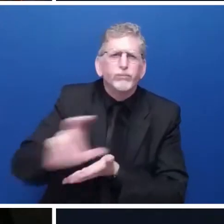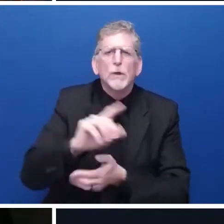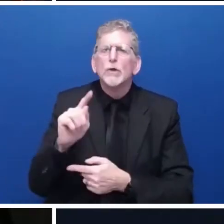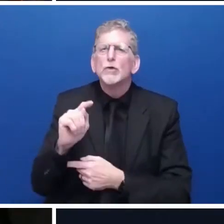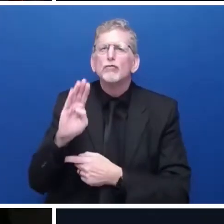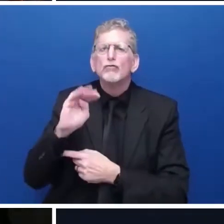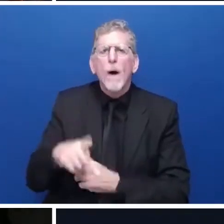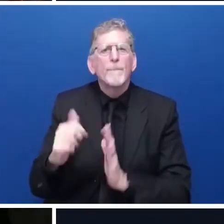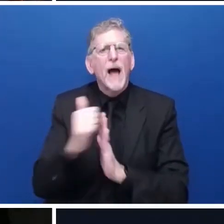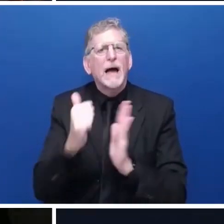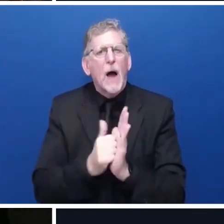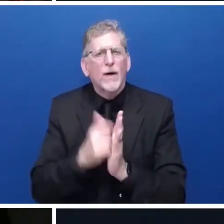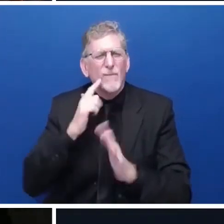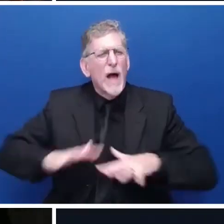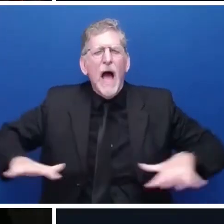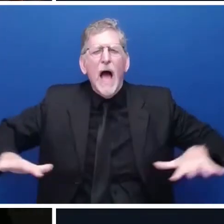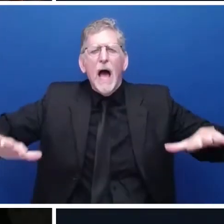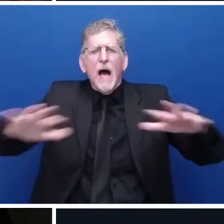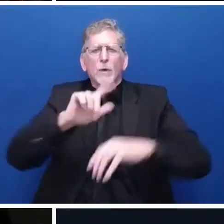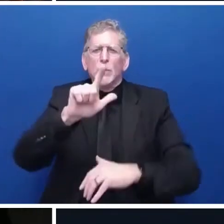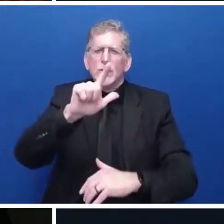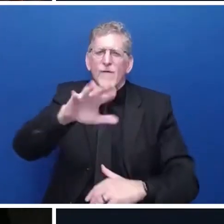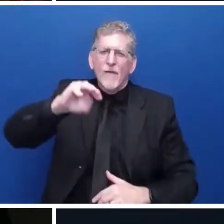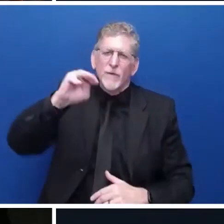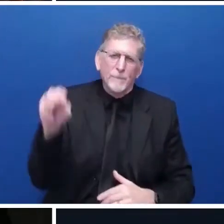They're great people.